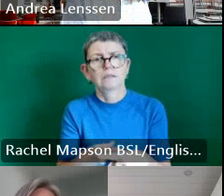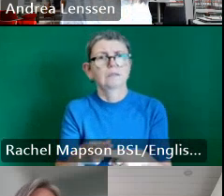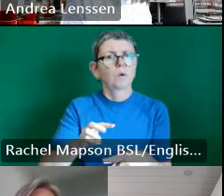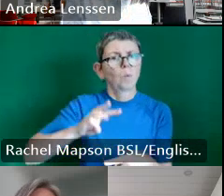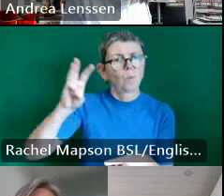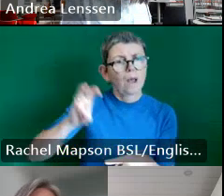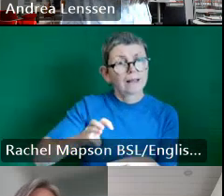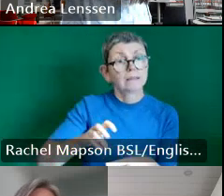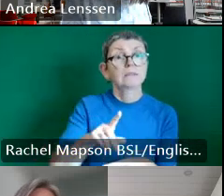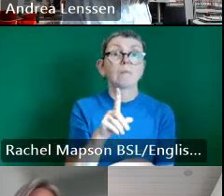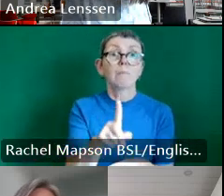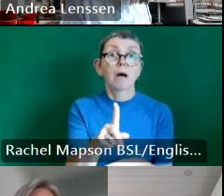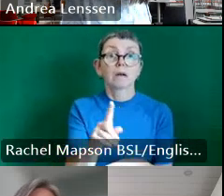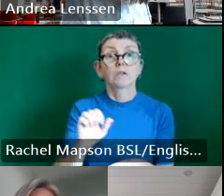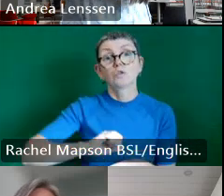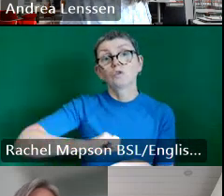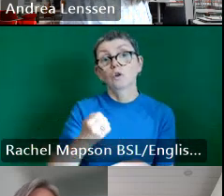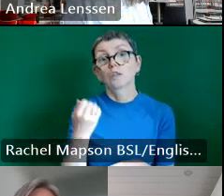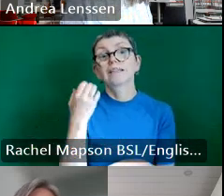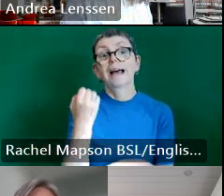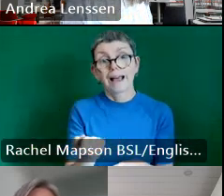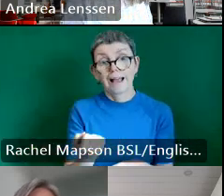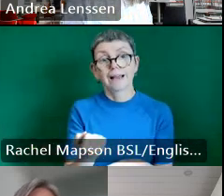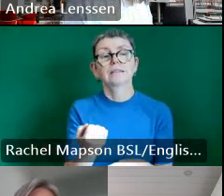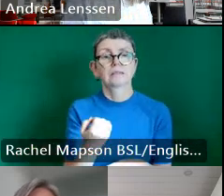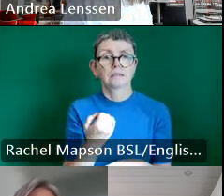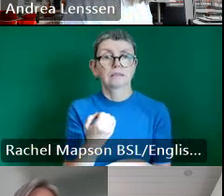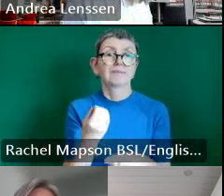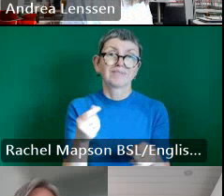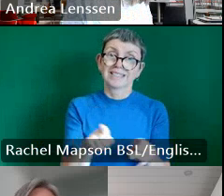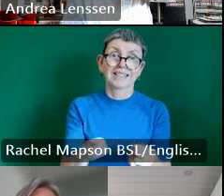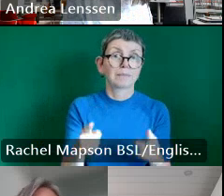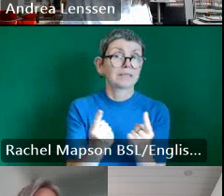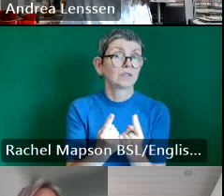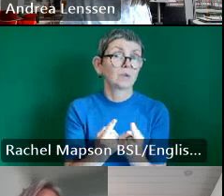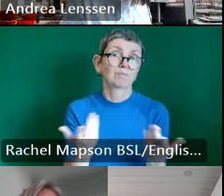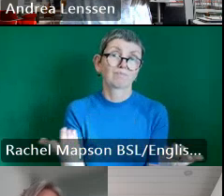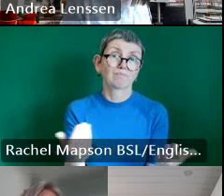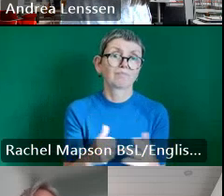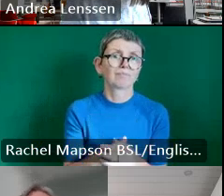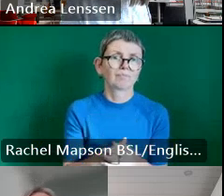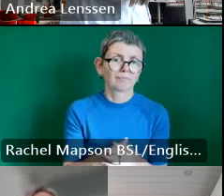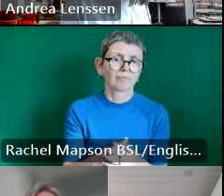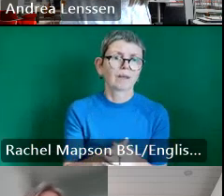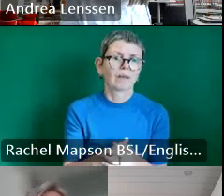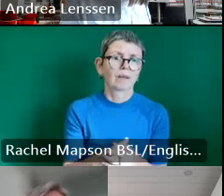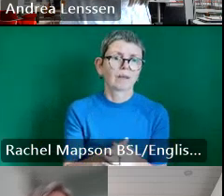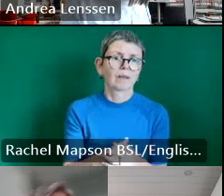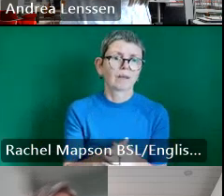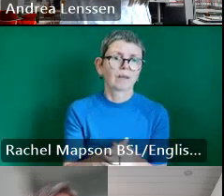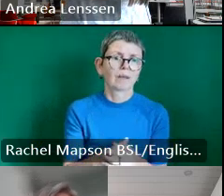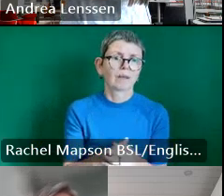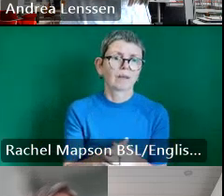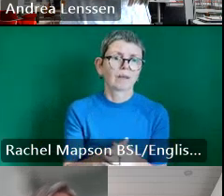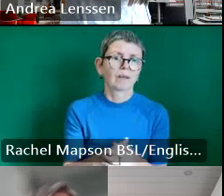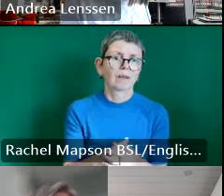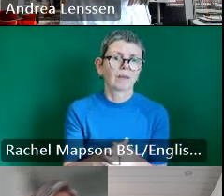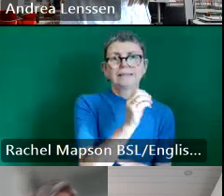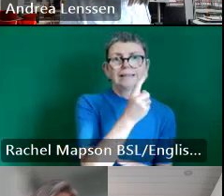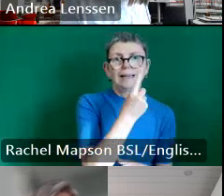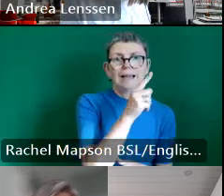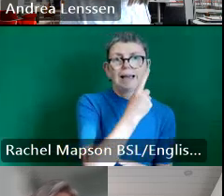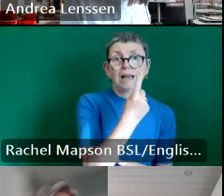But Scotland also has the same issue. So if you look at the unemployment rates from 2011 to